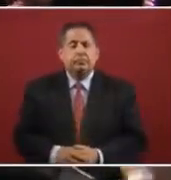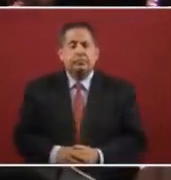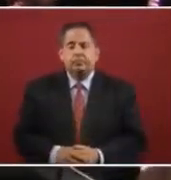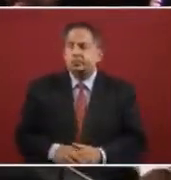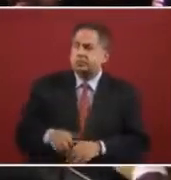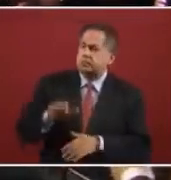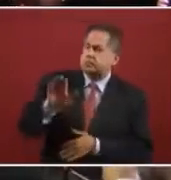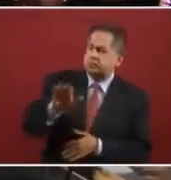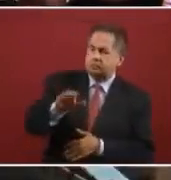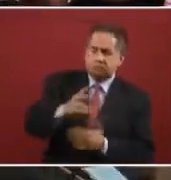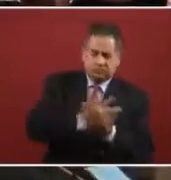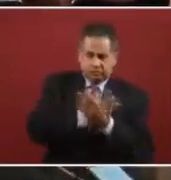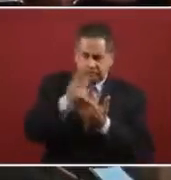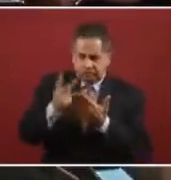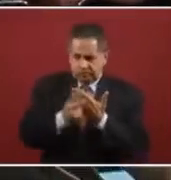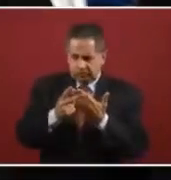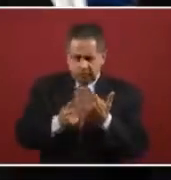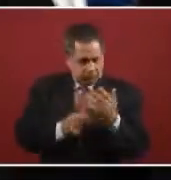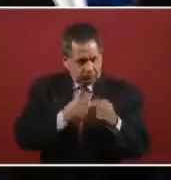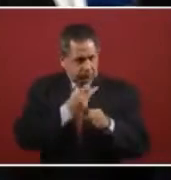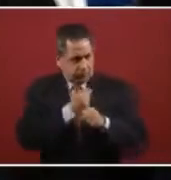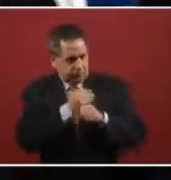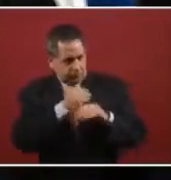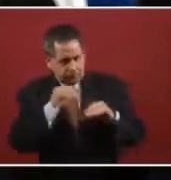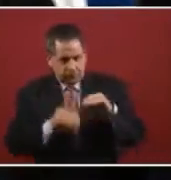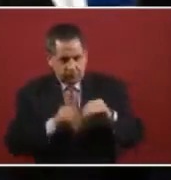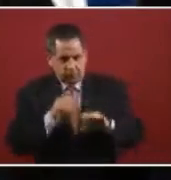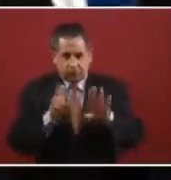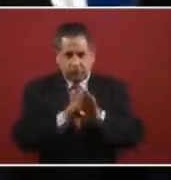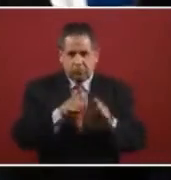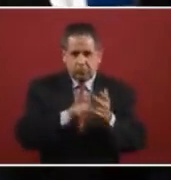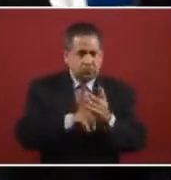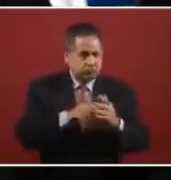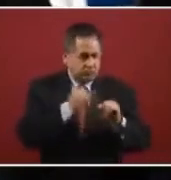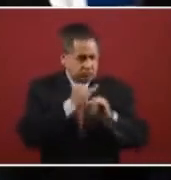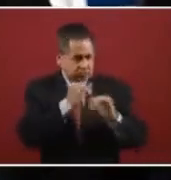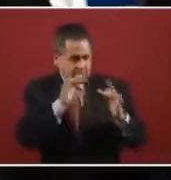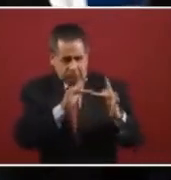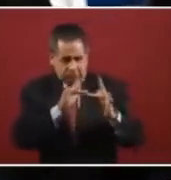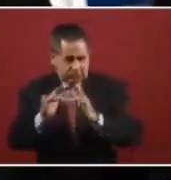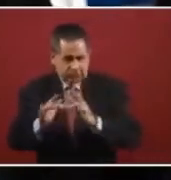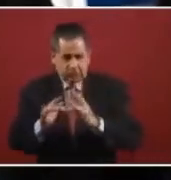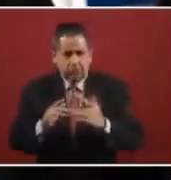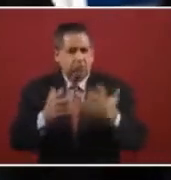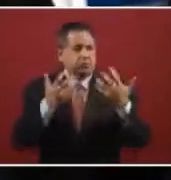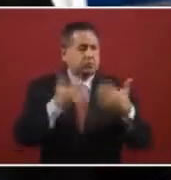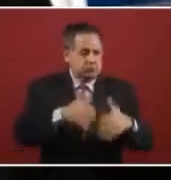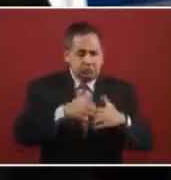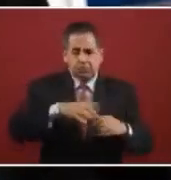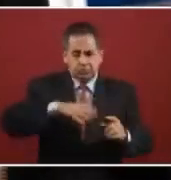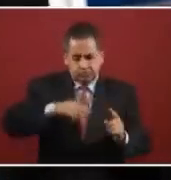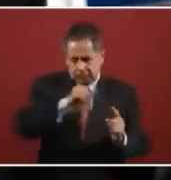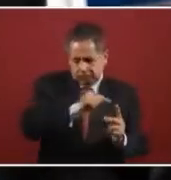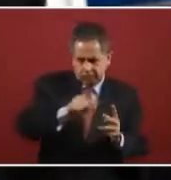important. What about the program of maintenance and the